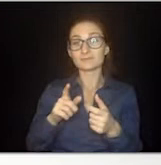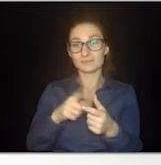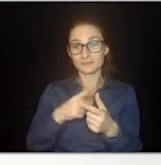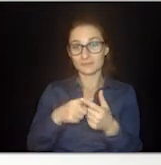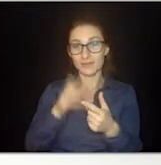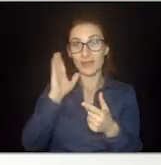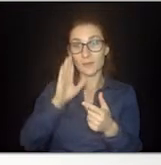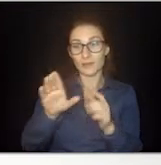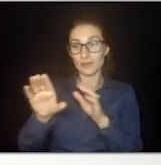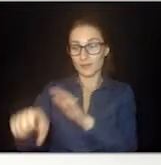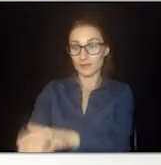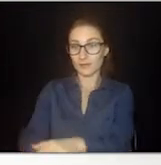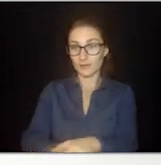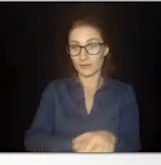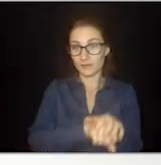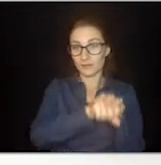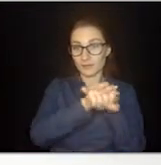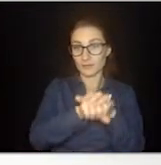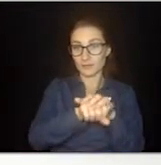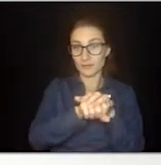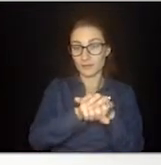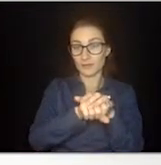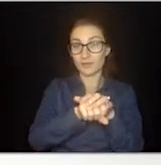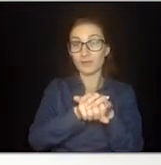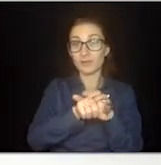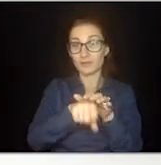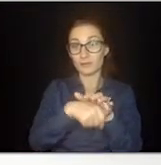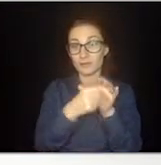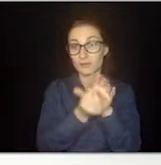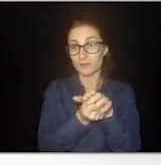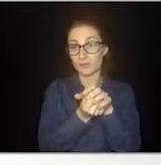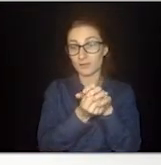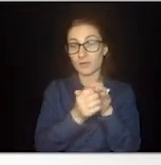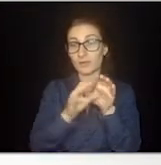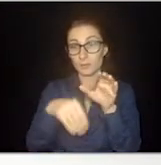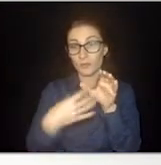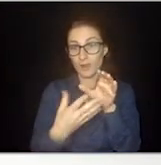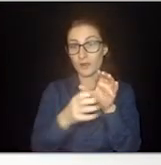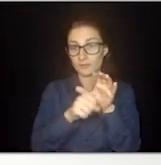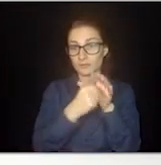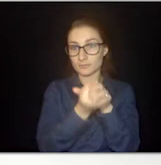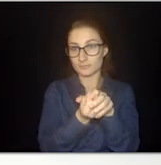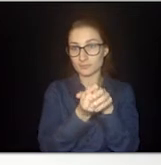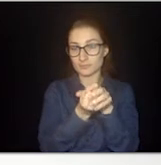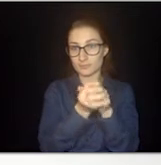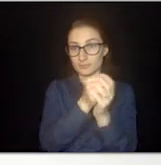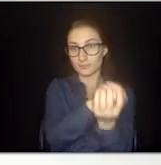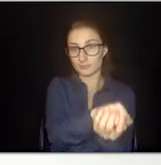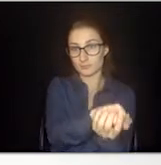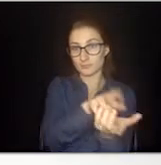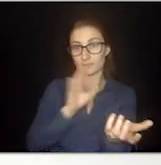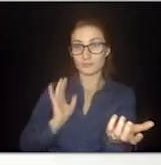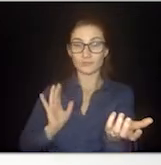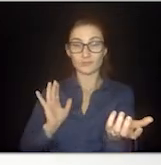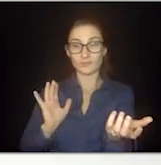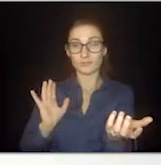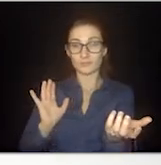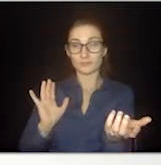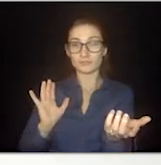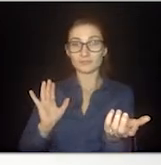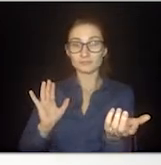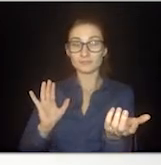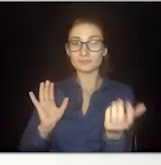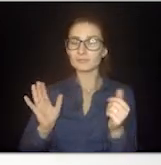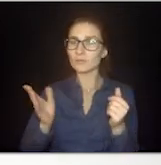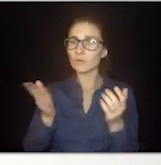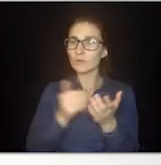going to, and then I slowly pull back and let them have what the object is, whatever. But hand under